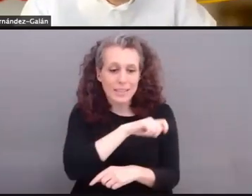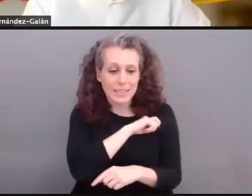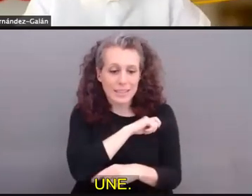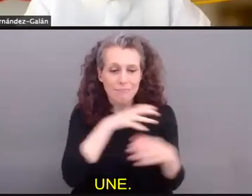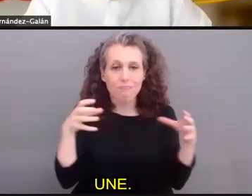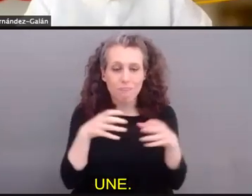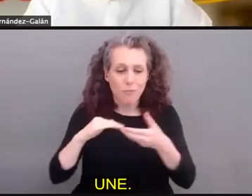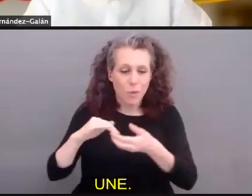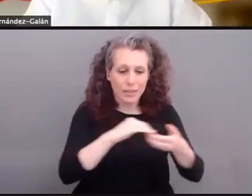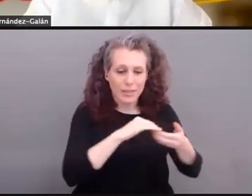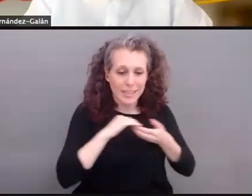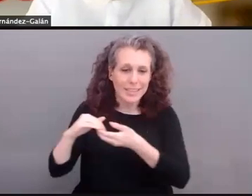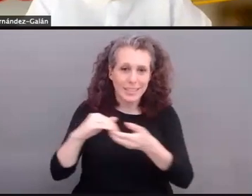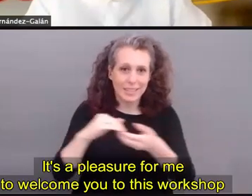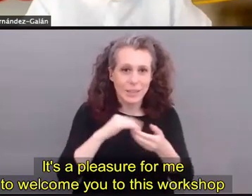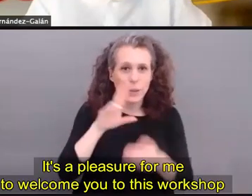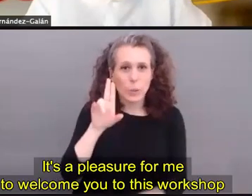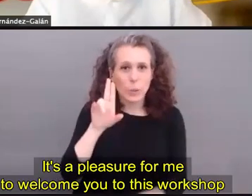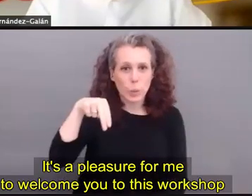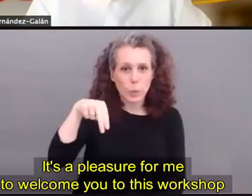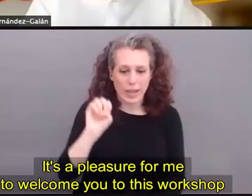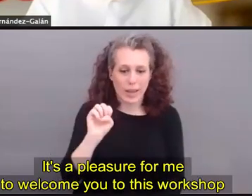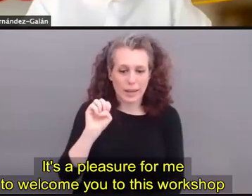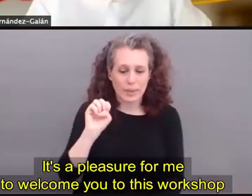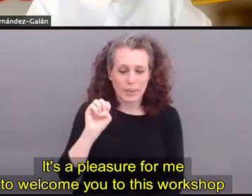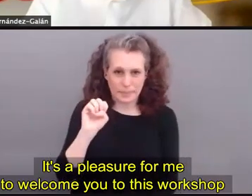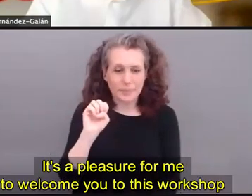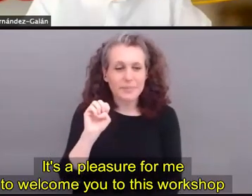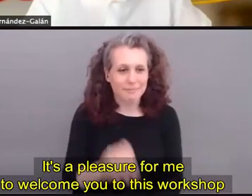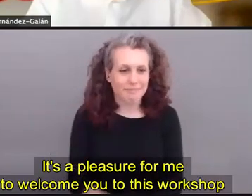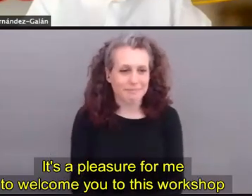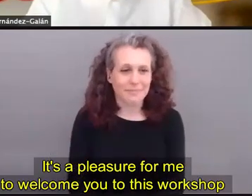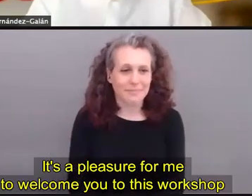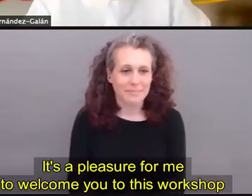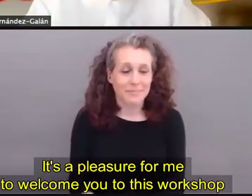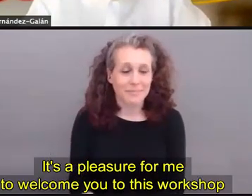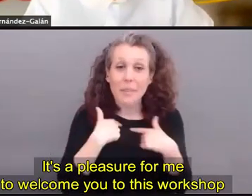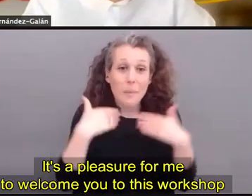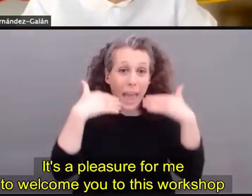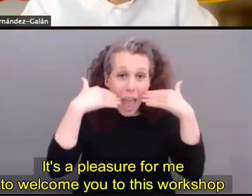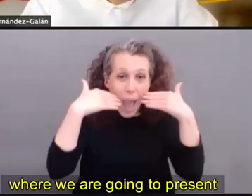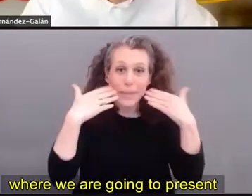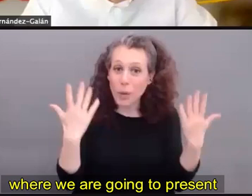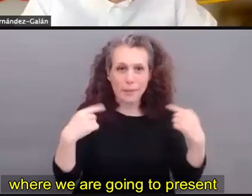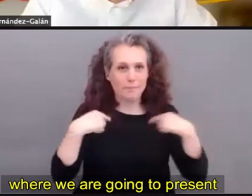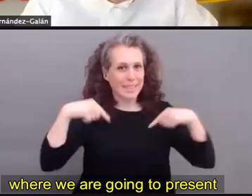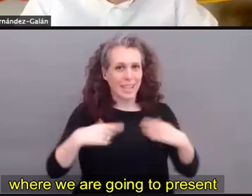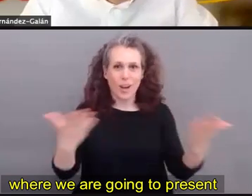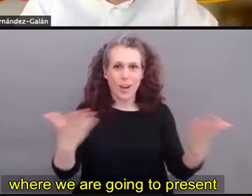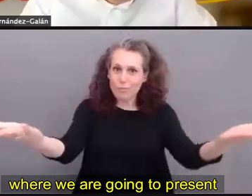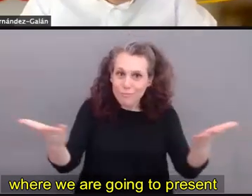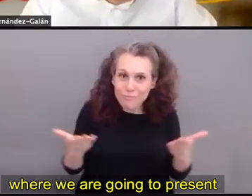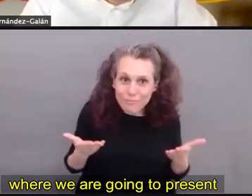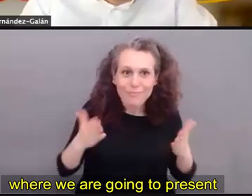Organization, UNE. And it's for me a pleasure to welcome you to this workshop where we are going